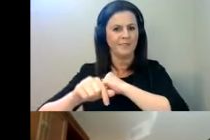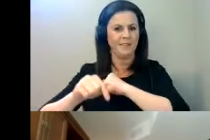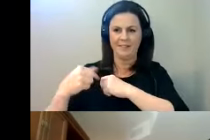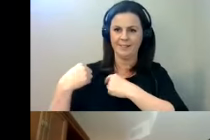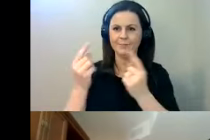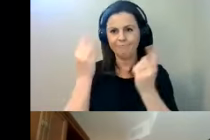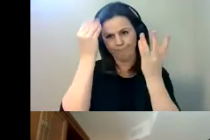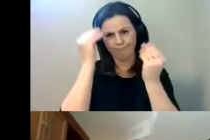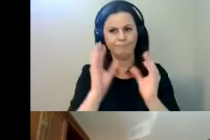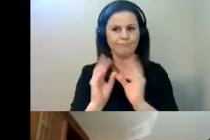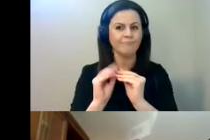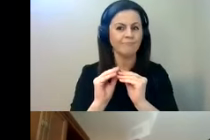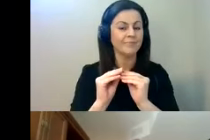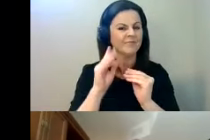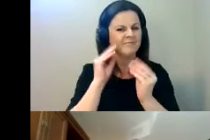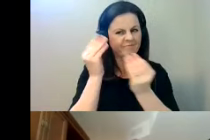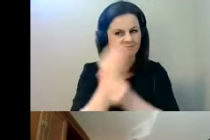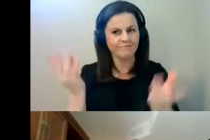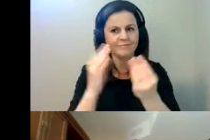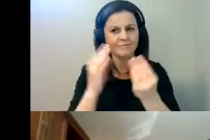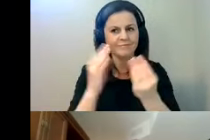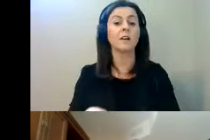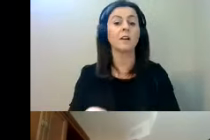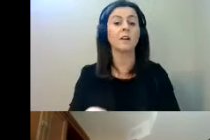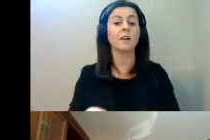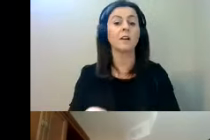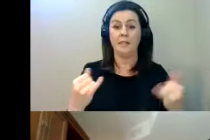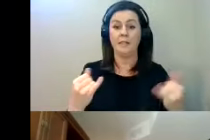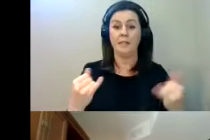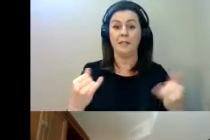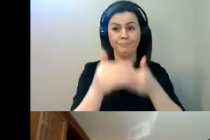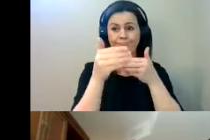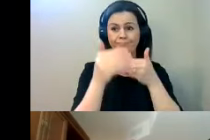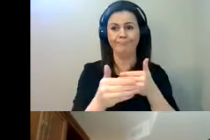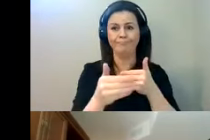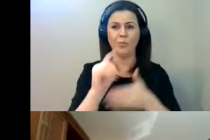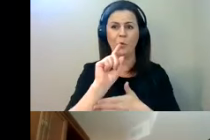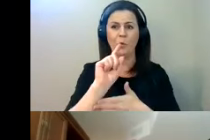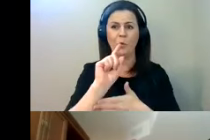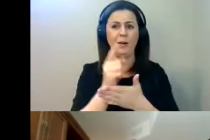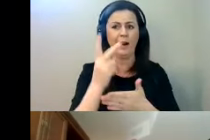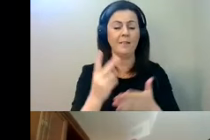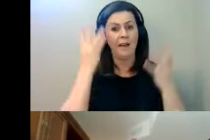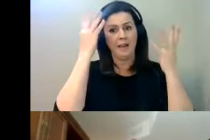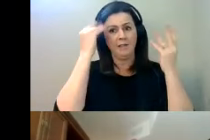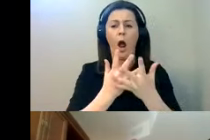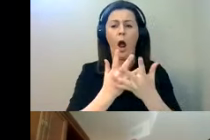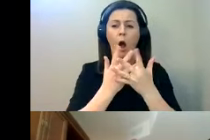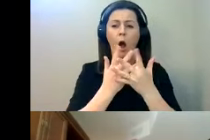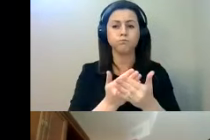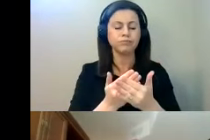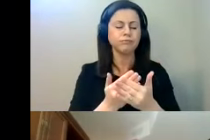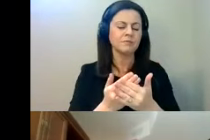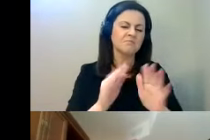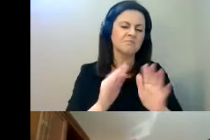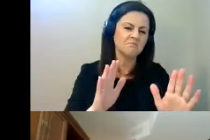lot of material today in the time that we have. So I'm not going to go through this entire list because I know that our speakers will be giving an overview of all